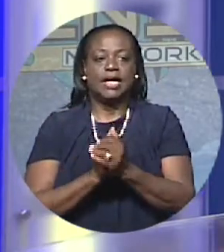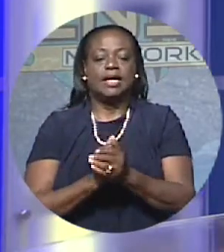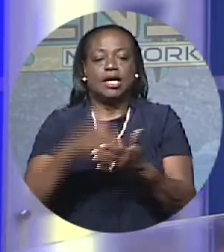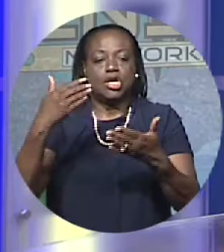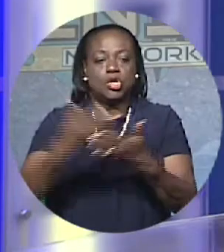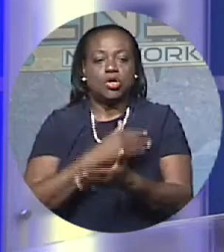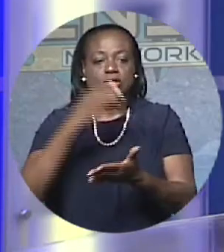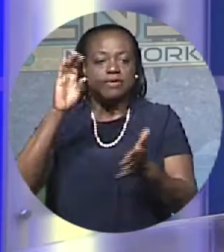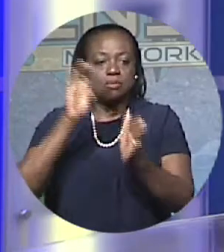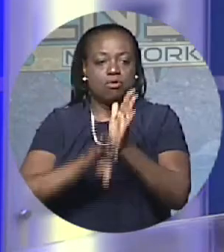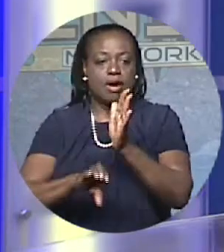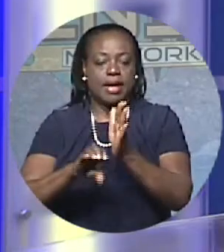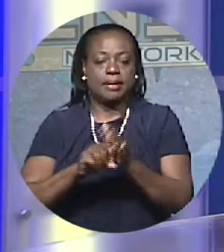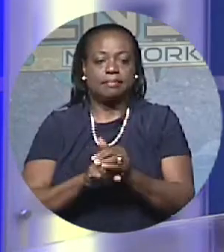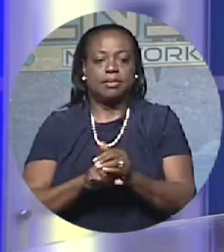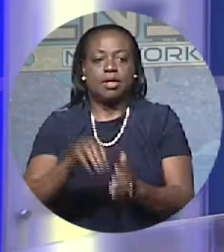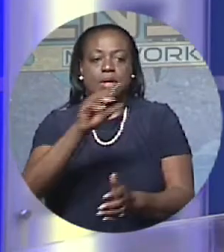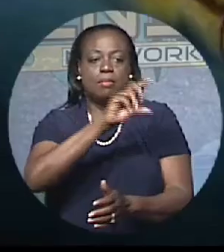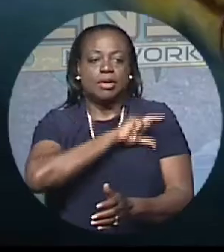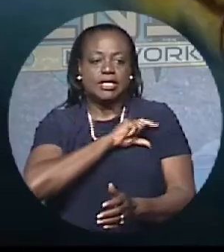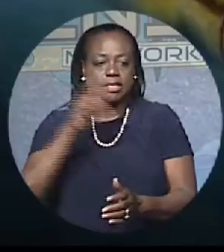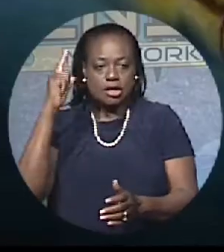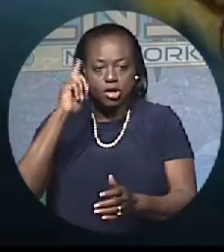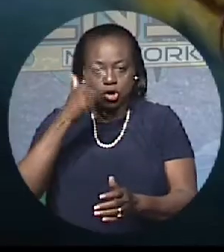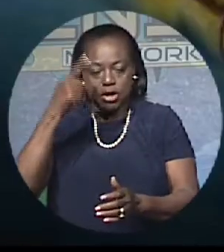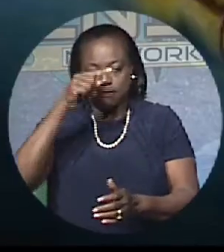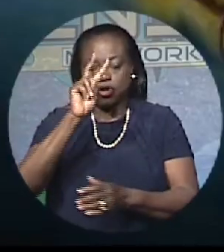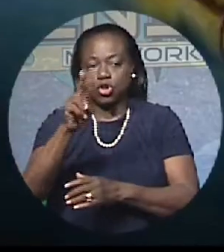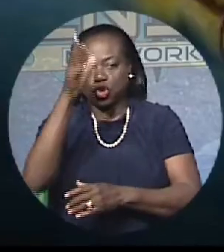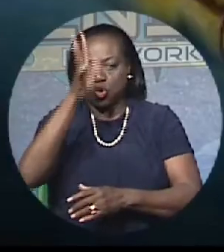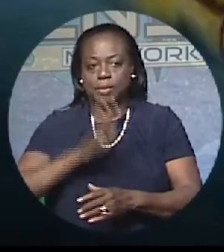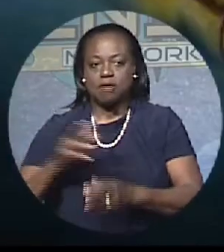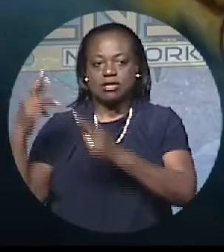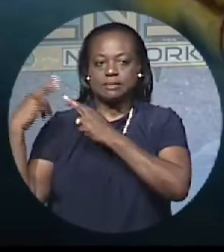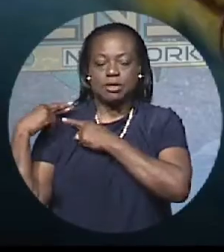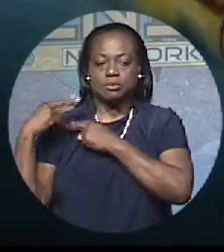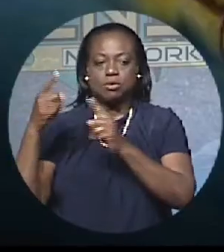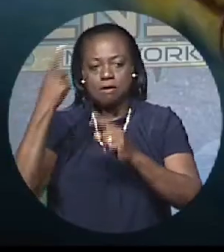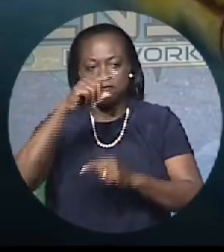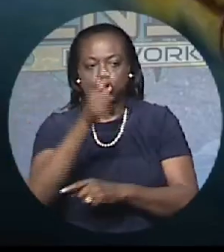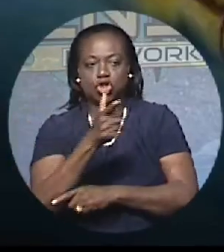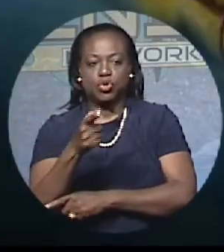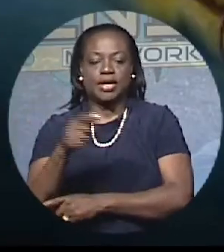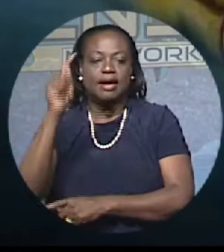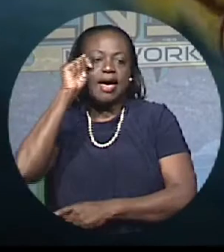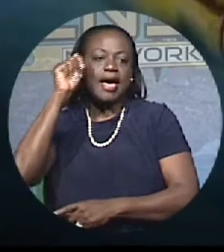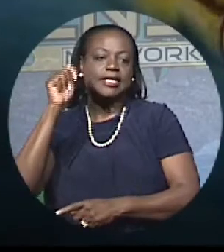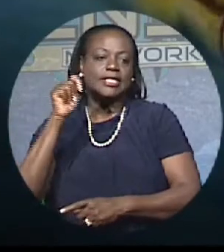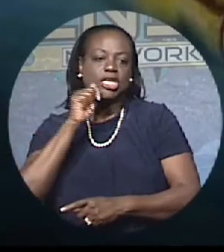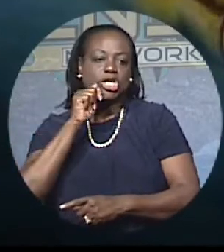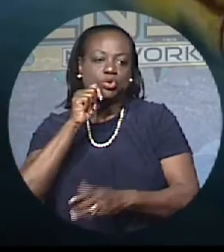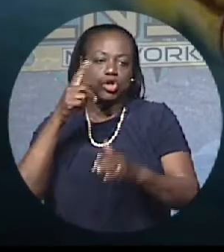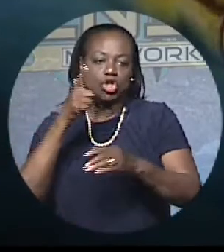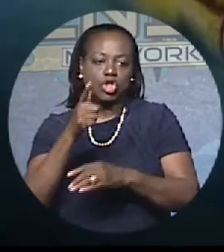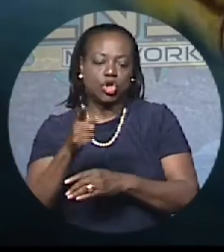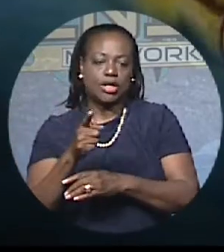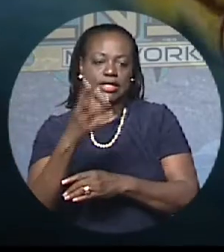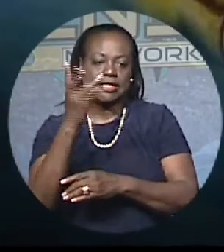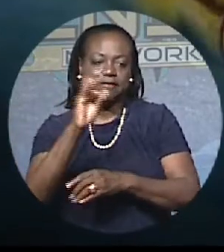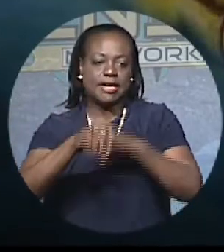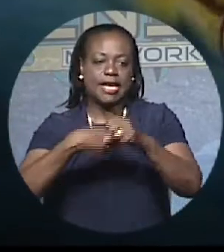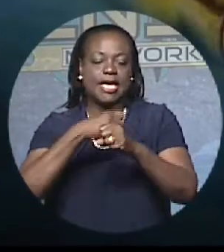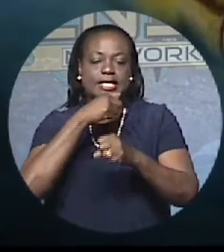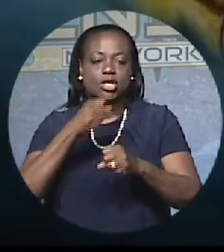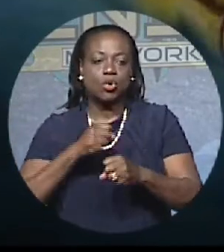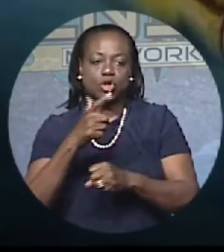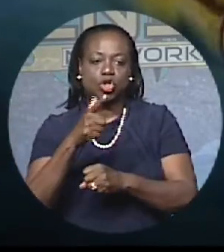beat, police are searching for two men responsible for a shooting of a teenager. The 17-year-old was shot in the Monastery Park community around 6